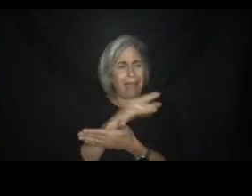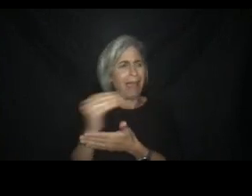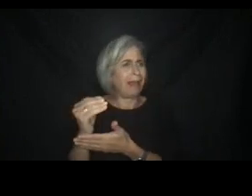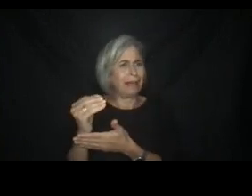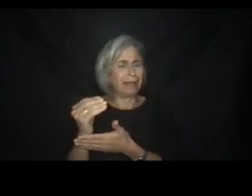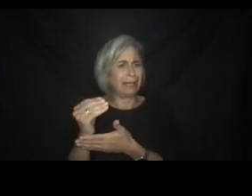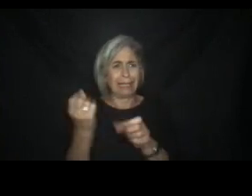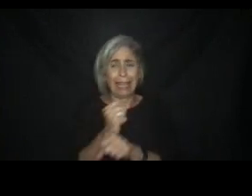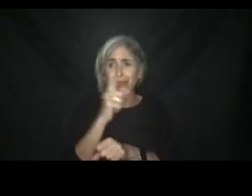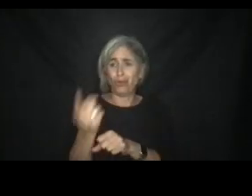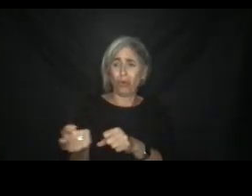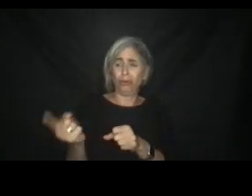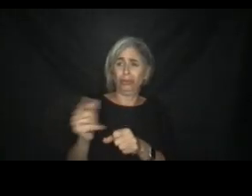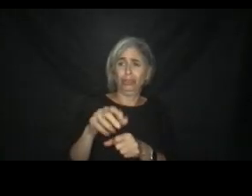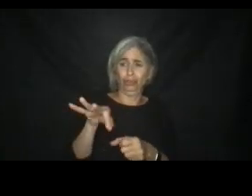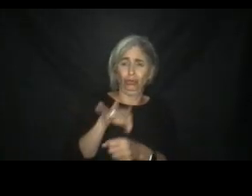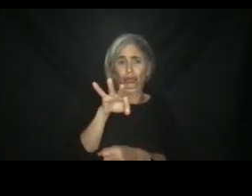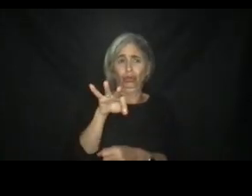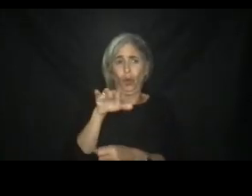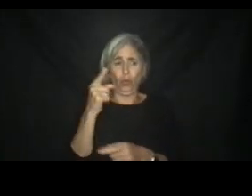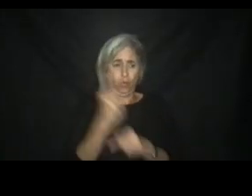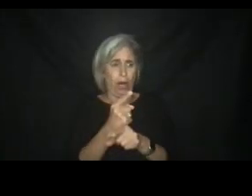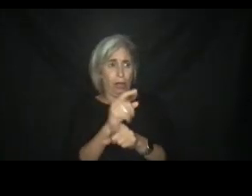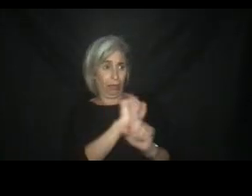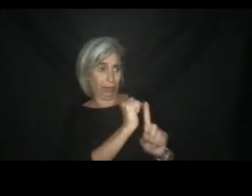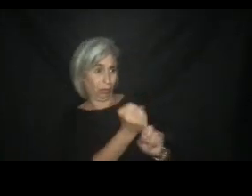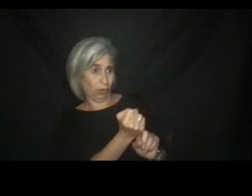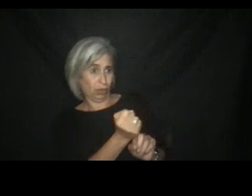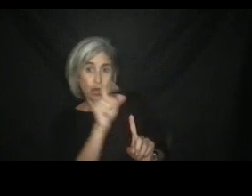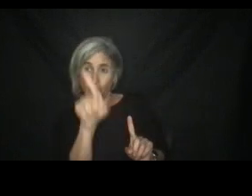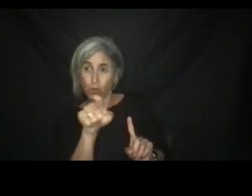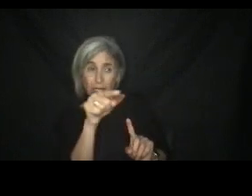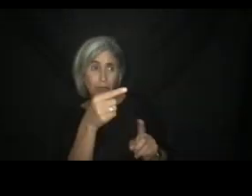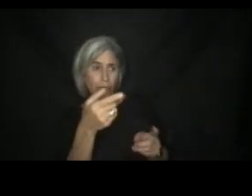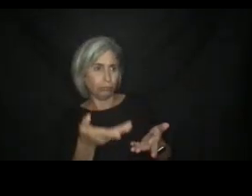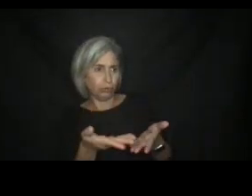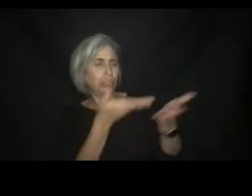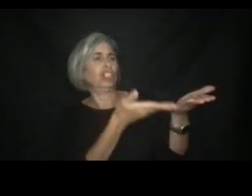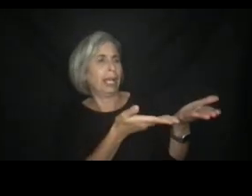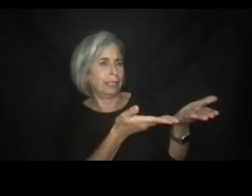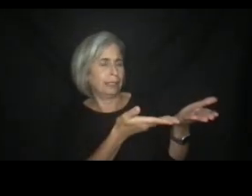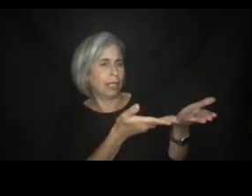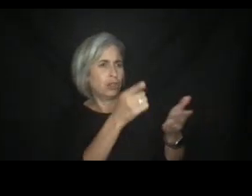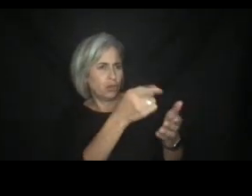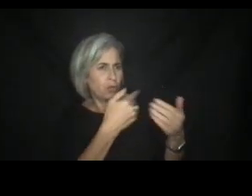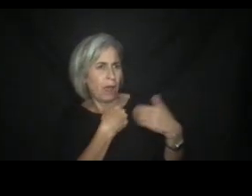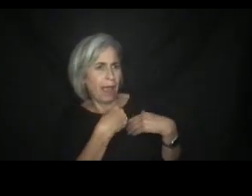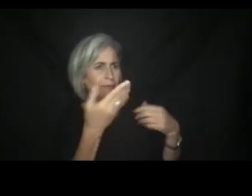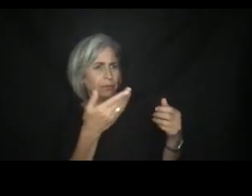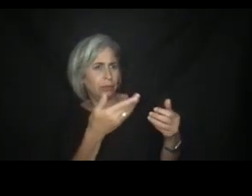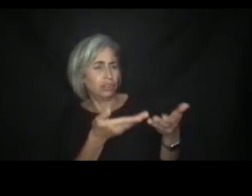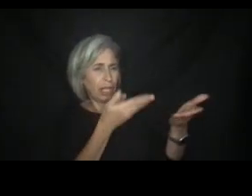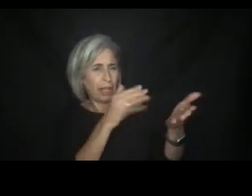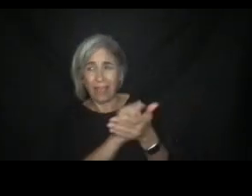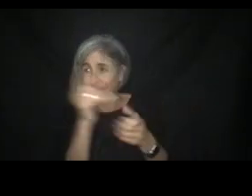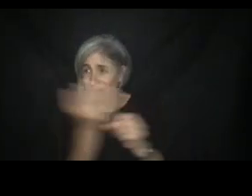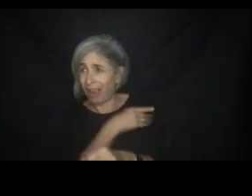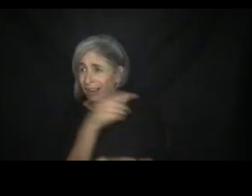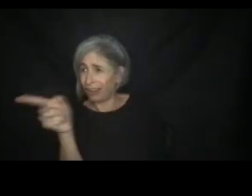and get your soul right with this situation, I think you need to throw it out there that you go ahead and get rid of him. Because